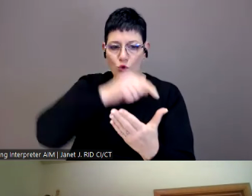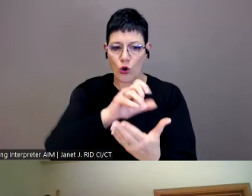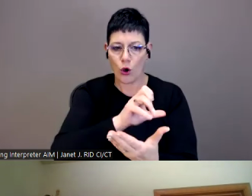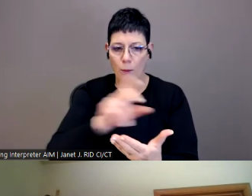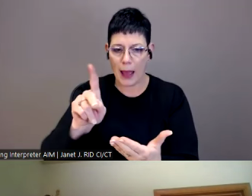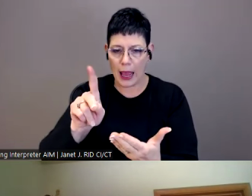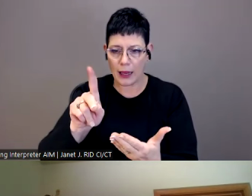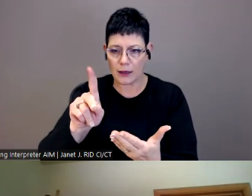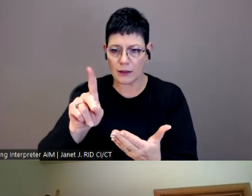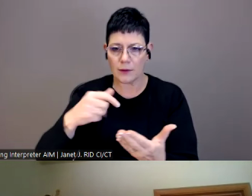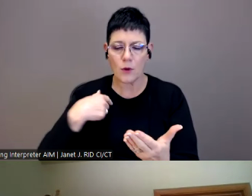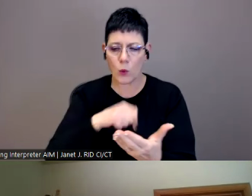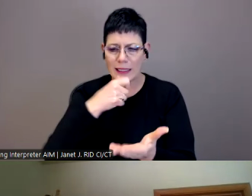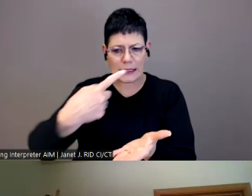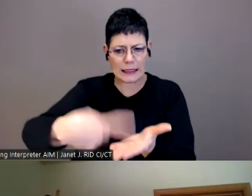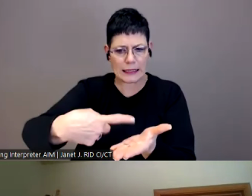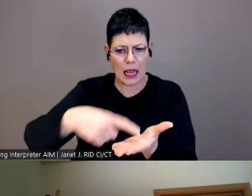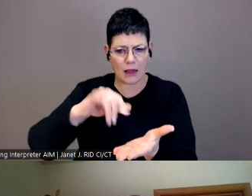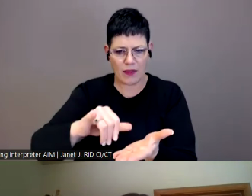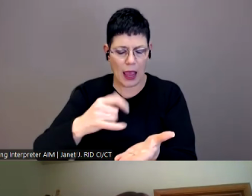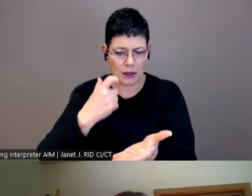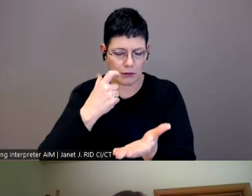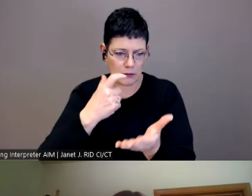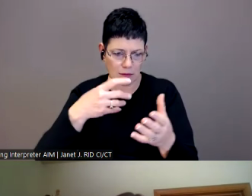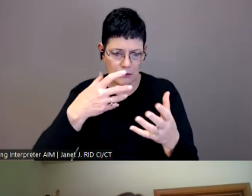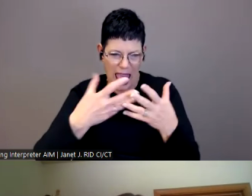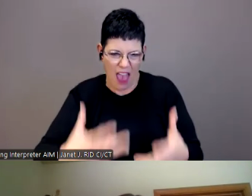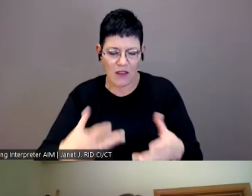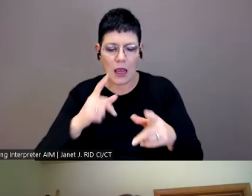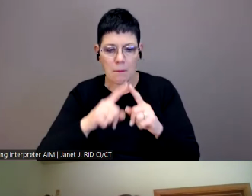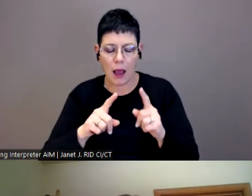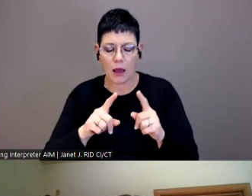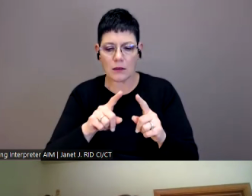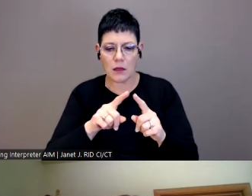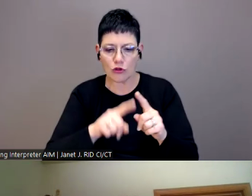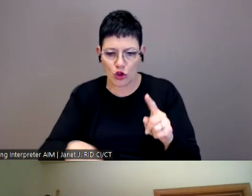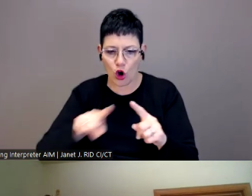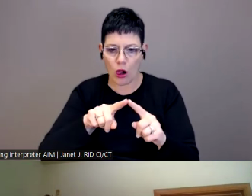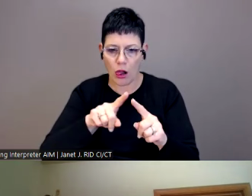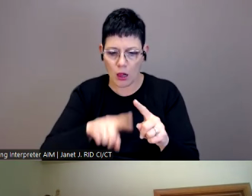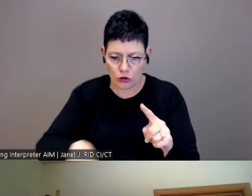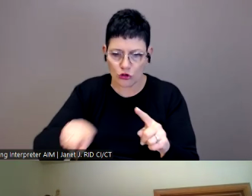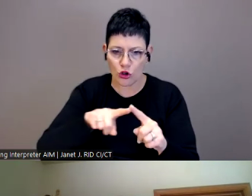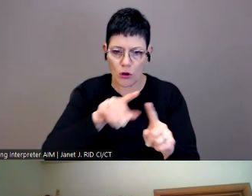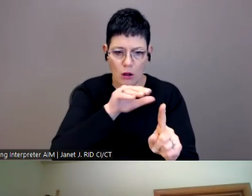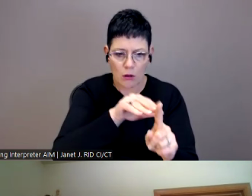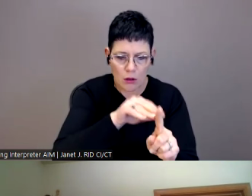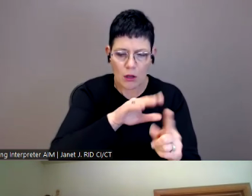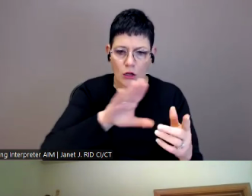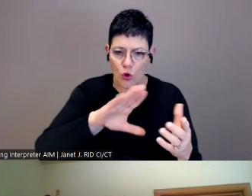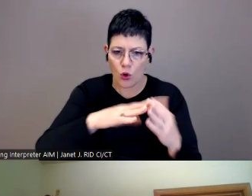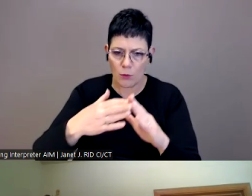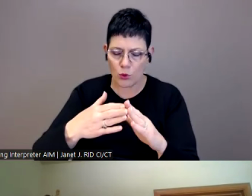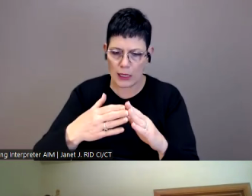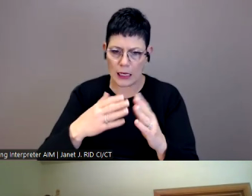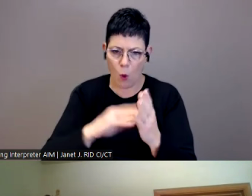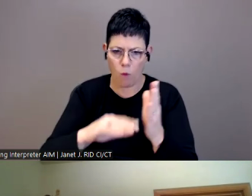into as much, but really an ongoing circling back with community members. I think we all know that in theory,